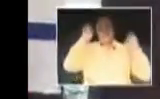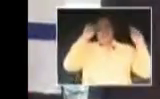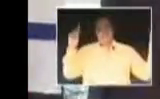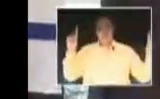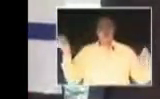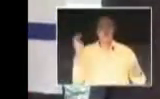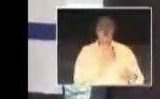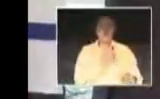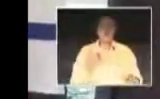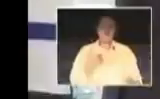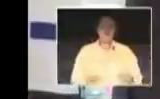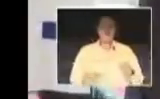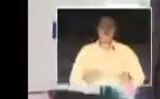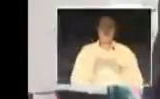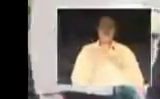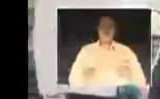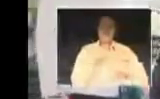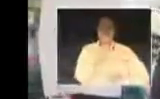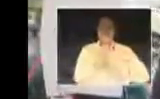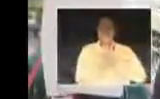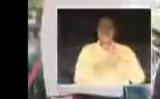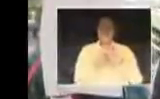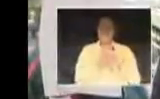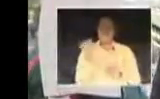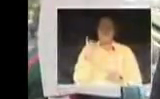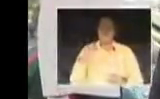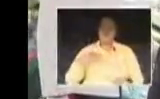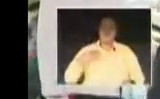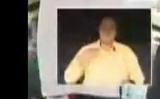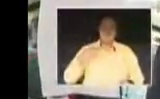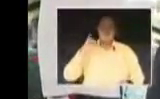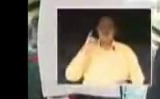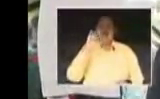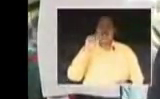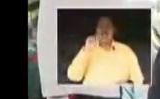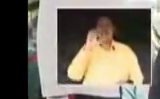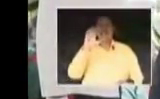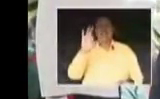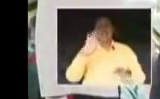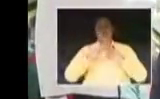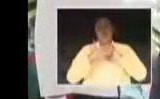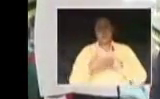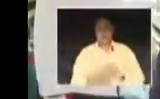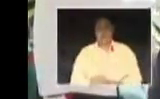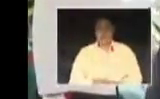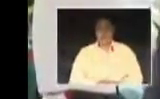of the court system. He is also a volunteer for ISCF Jamaica.